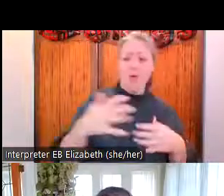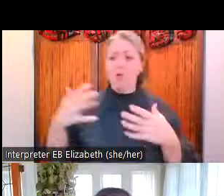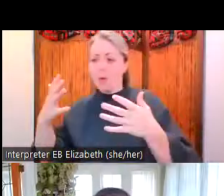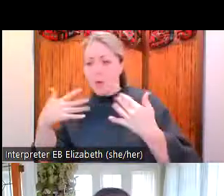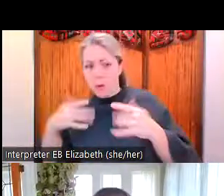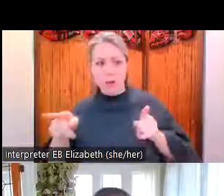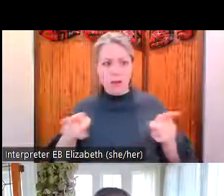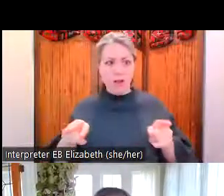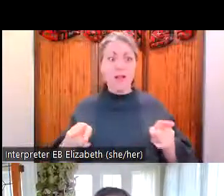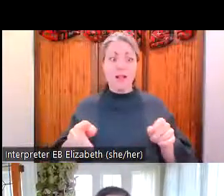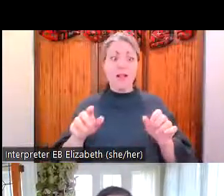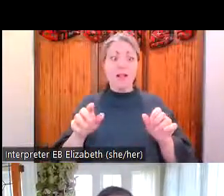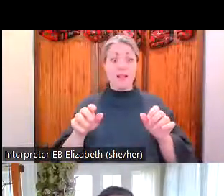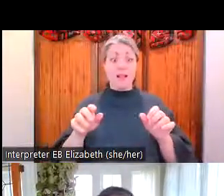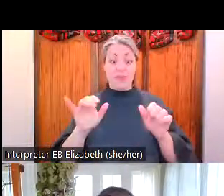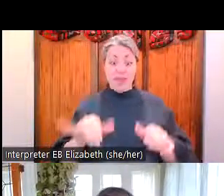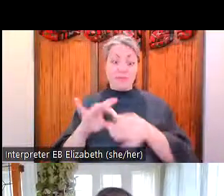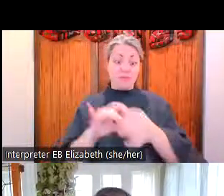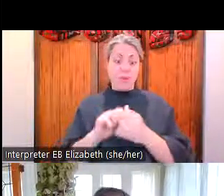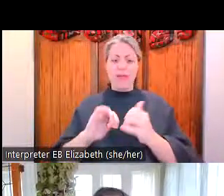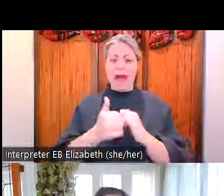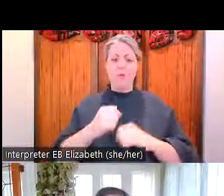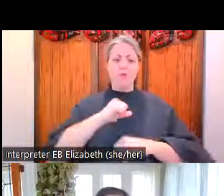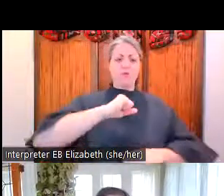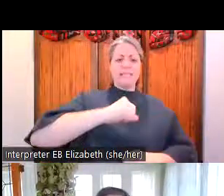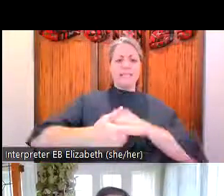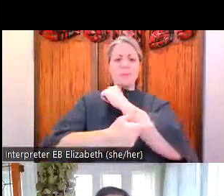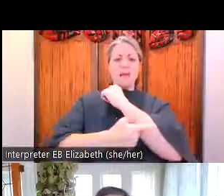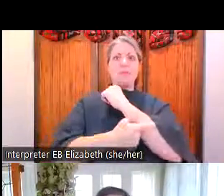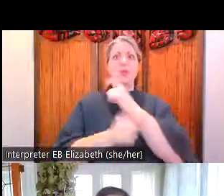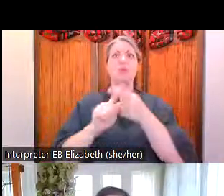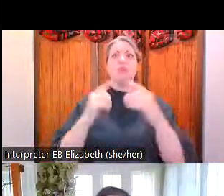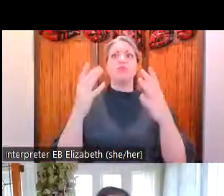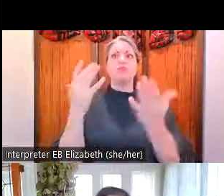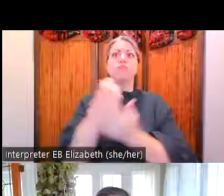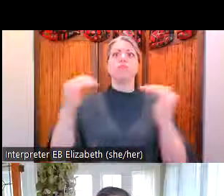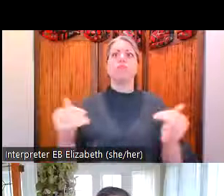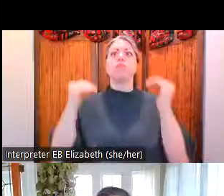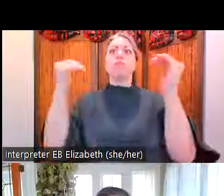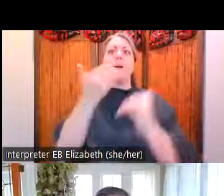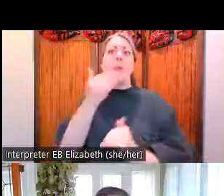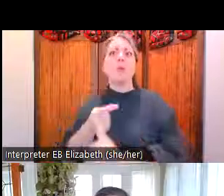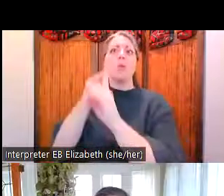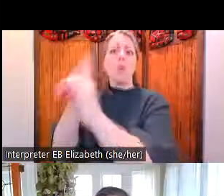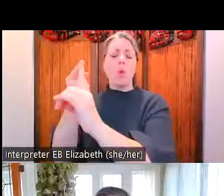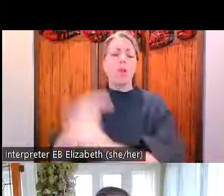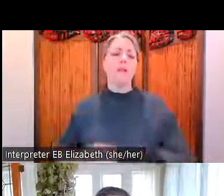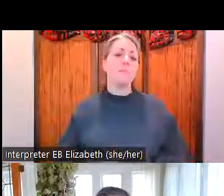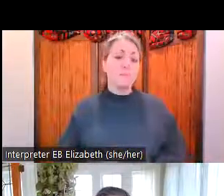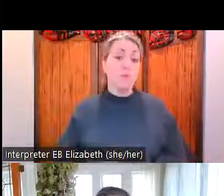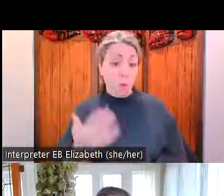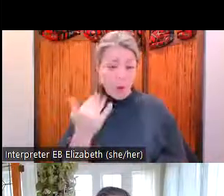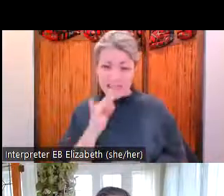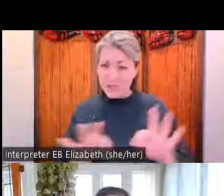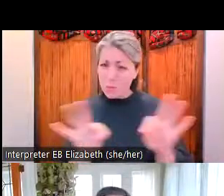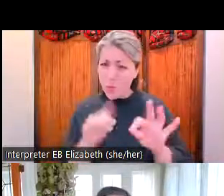more important goal. So why is this important? Knowing about hot and cool executive function skills can actually help us make sense of kind